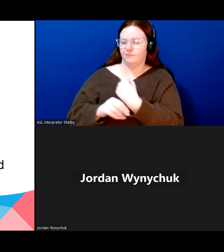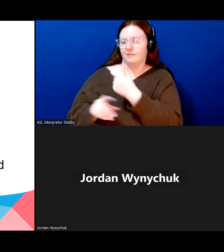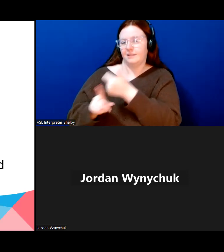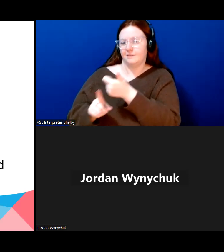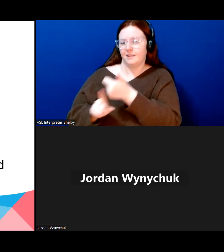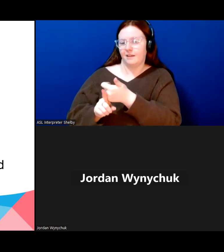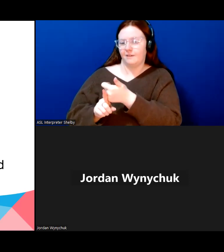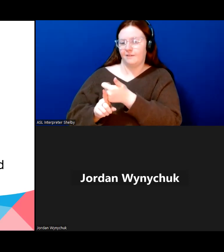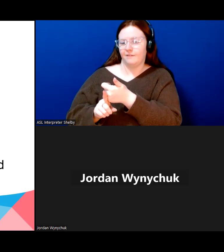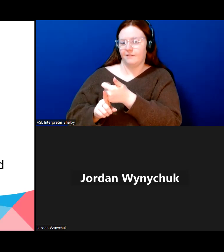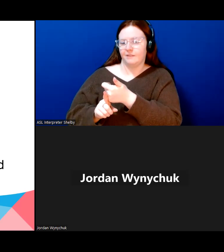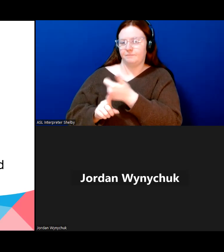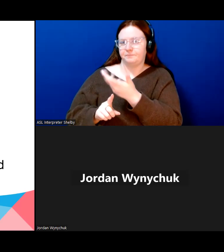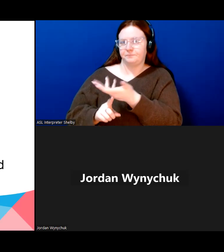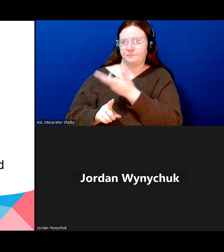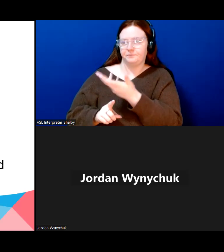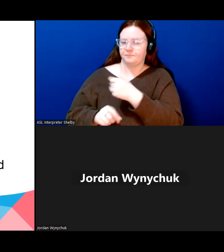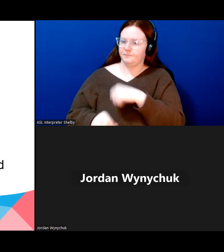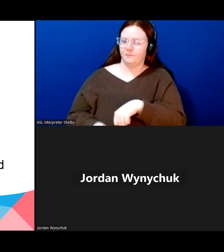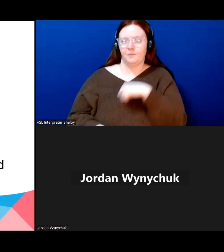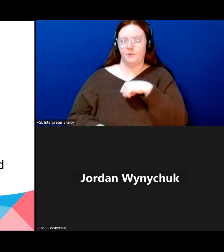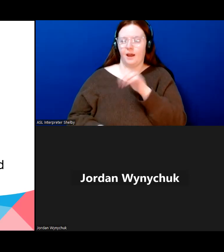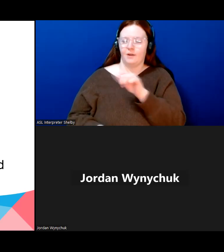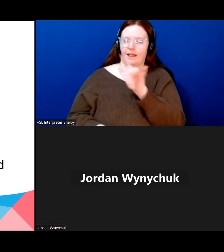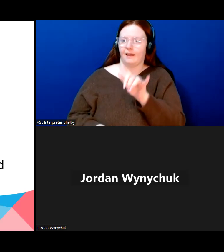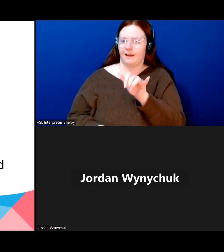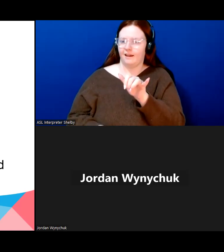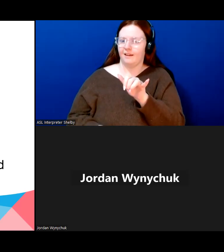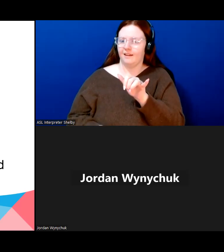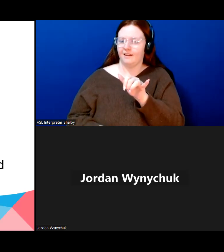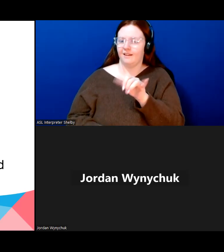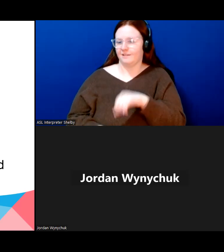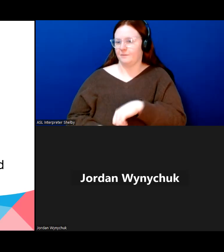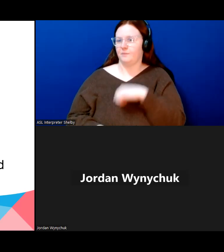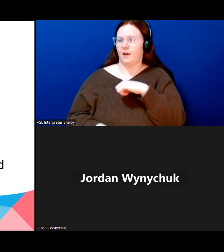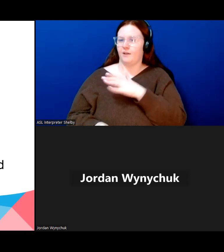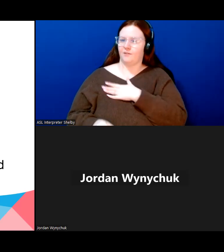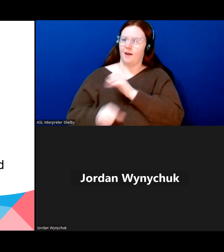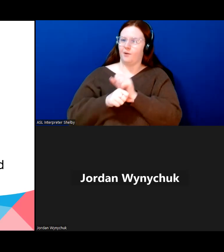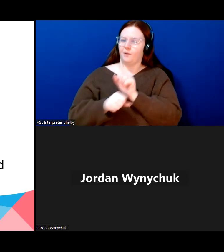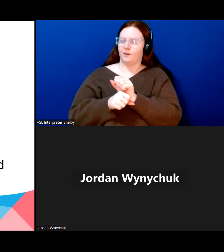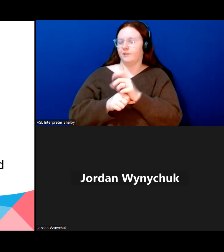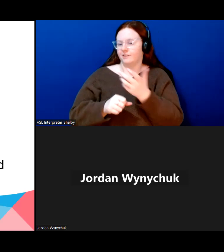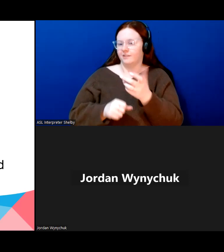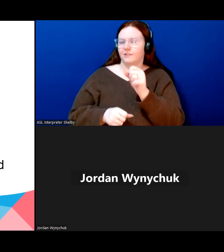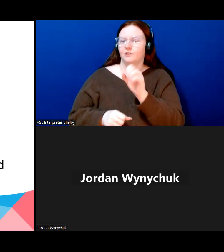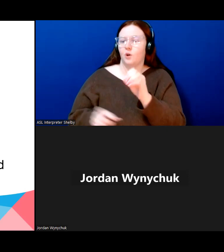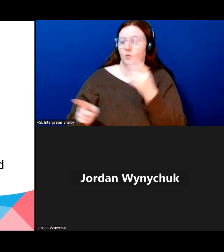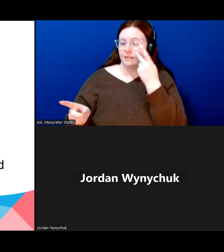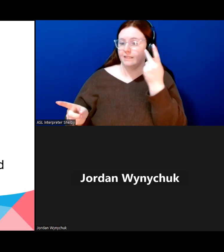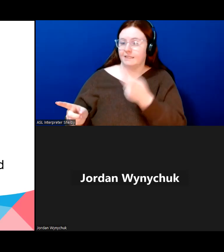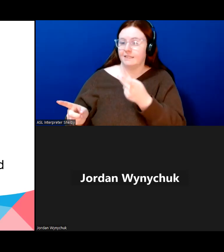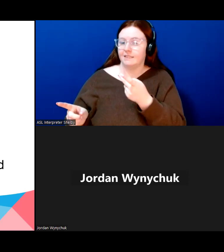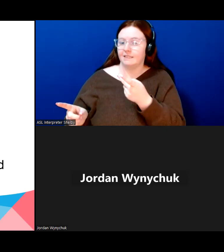super proud ally, and he's like proud of the work I do and all that stuff. So when he sees